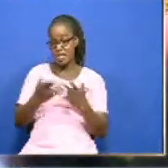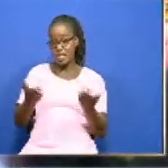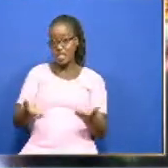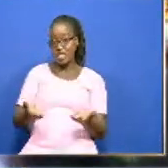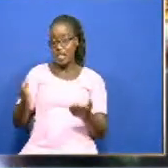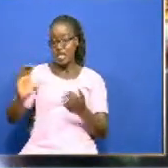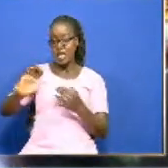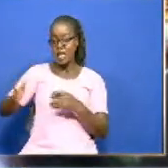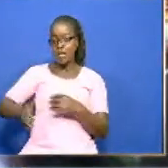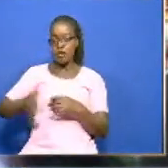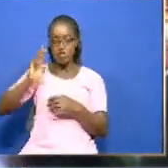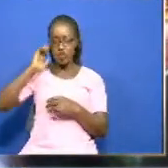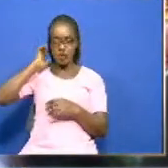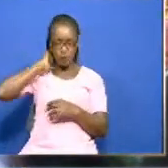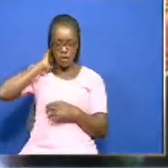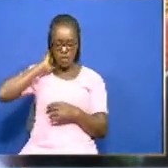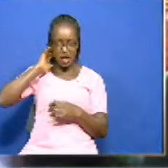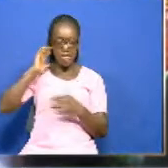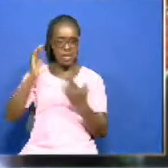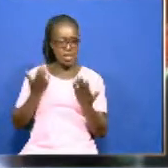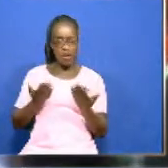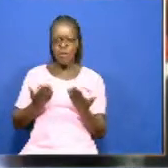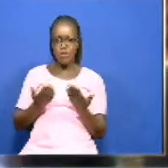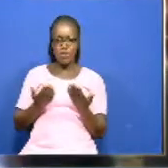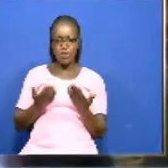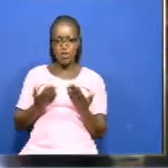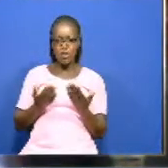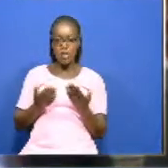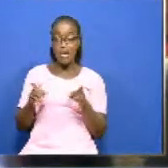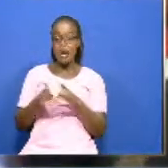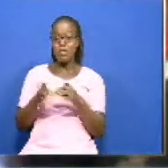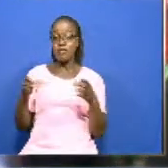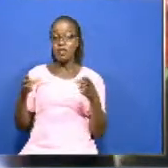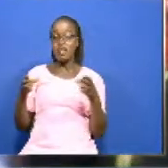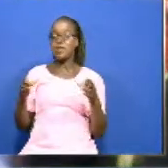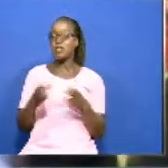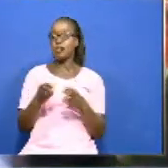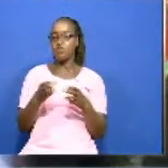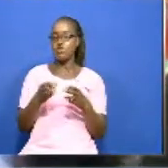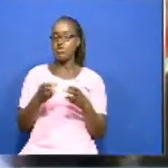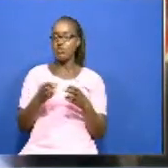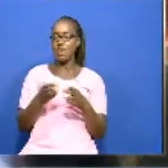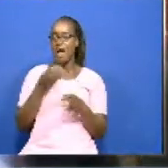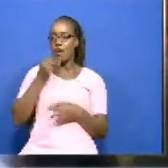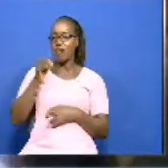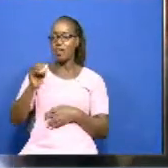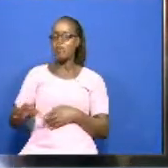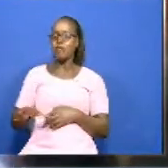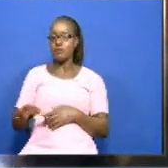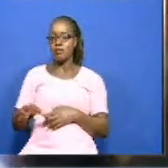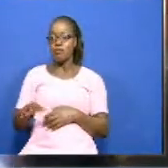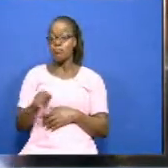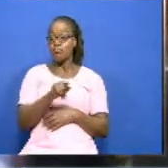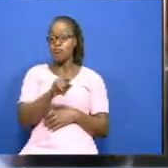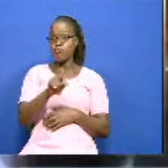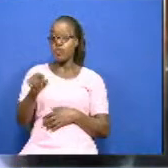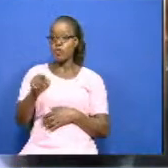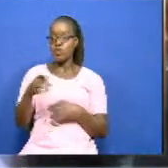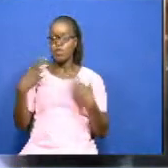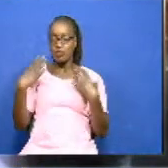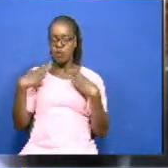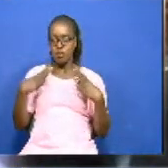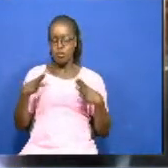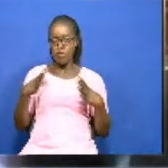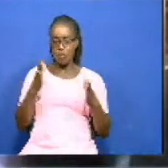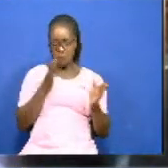Murang'a, and we would strongly as an organization condemn those people who